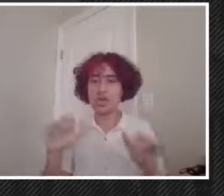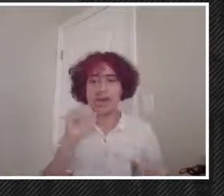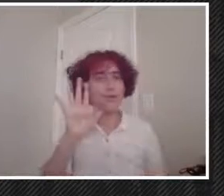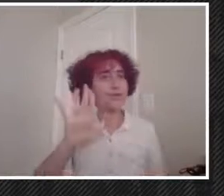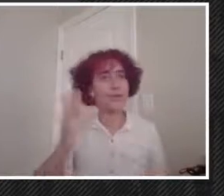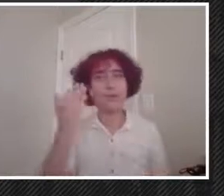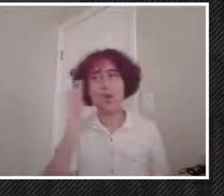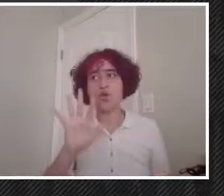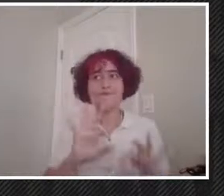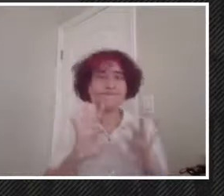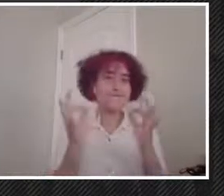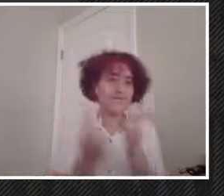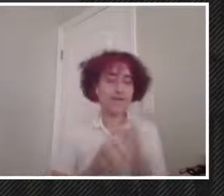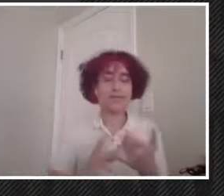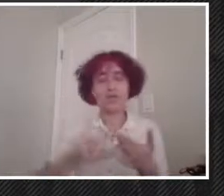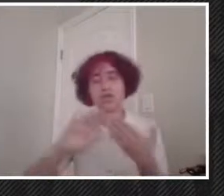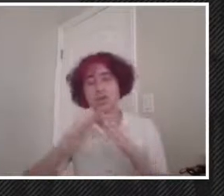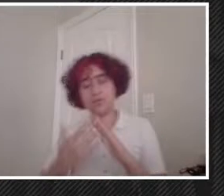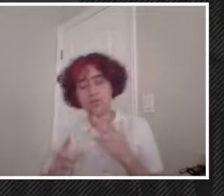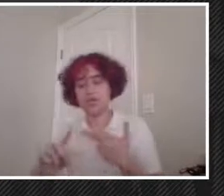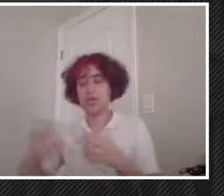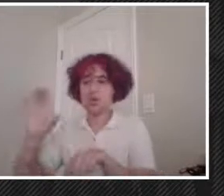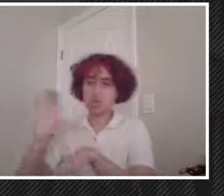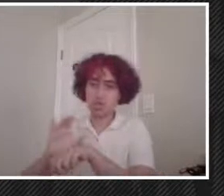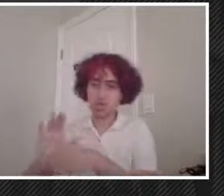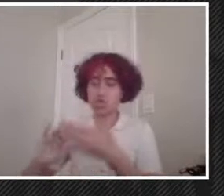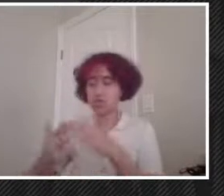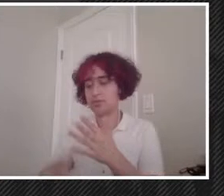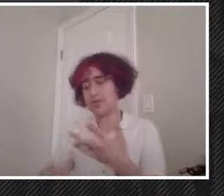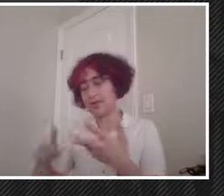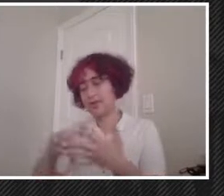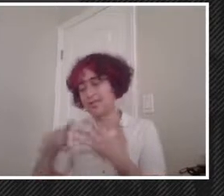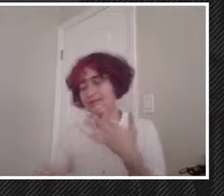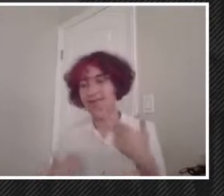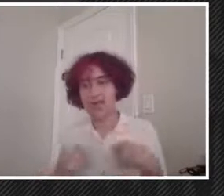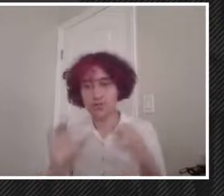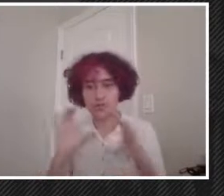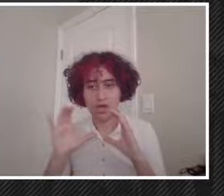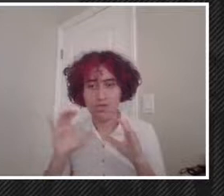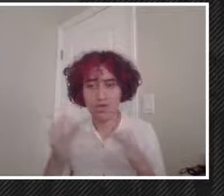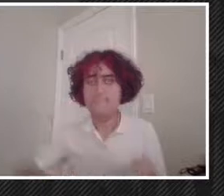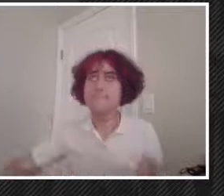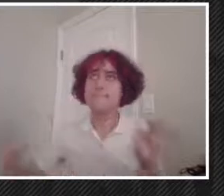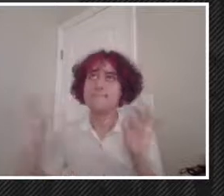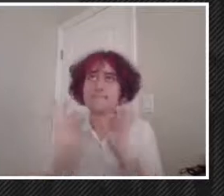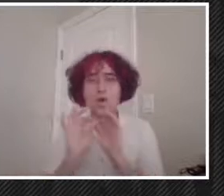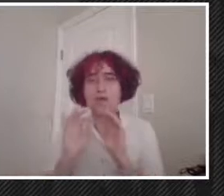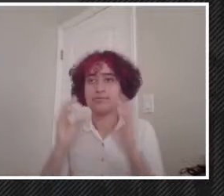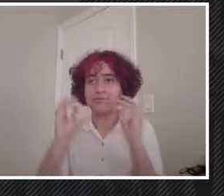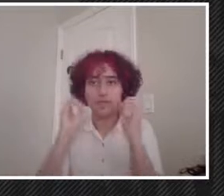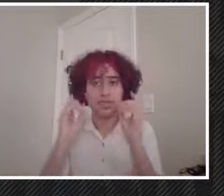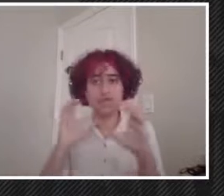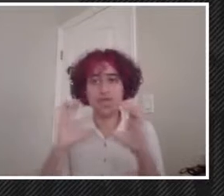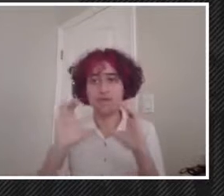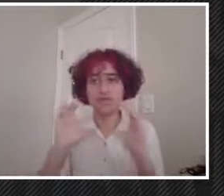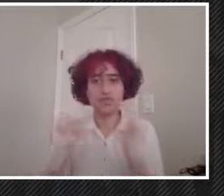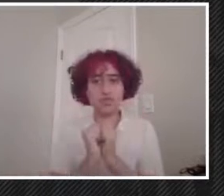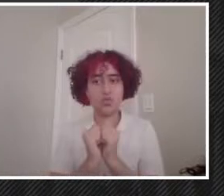your church community. Have those important conversations. Education is key. So I just really believe in